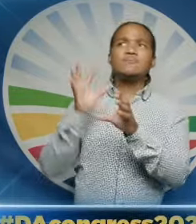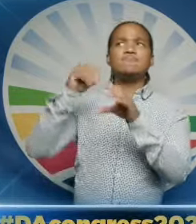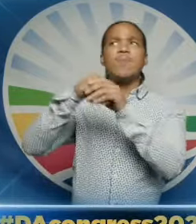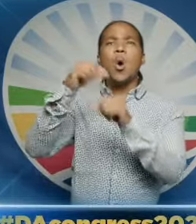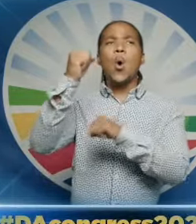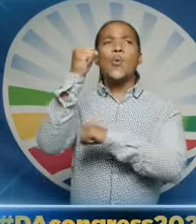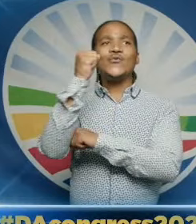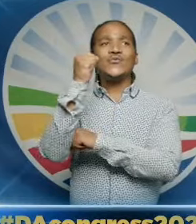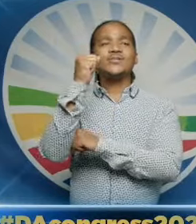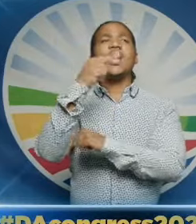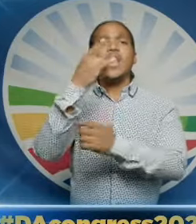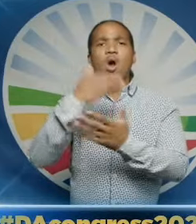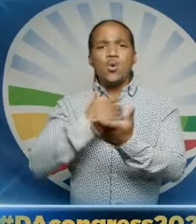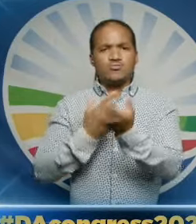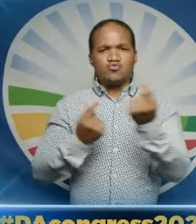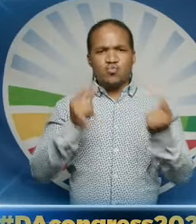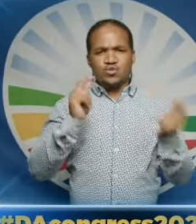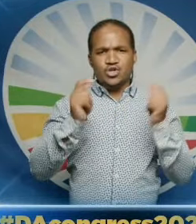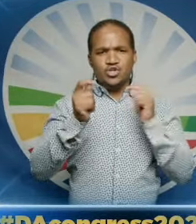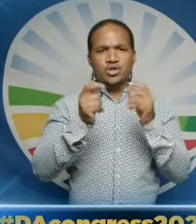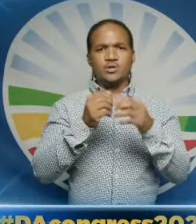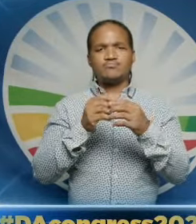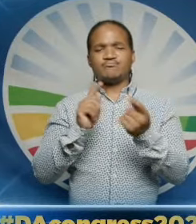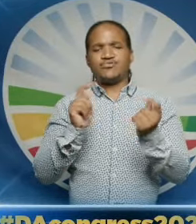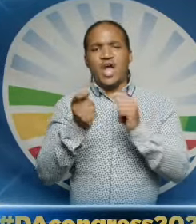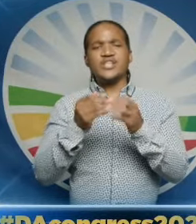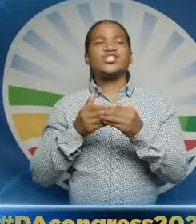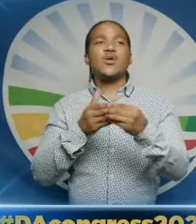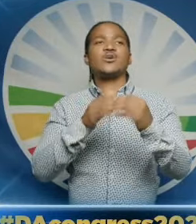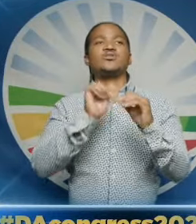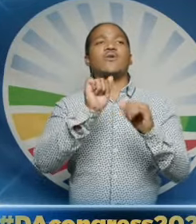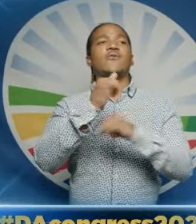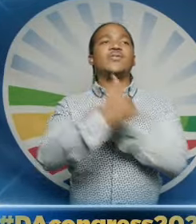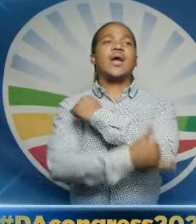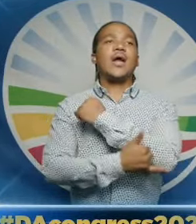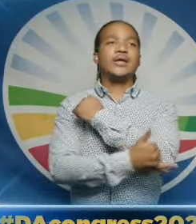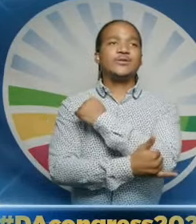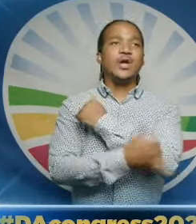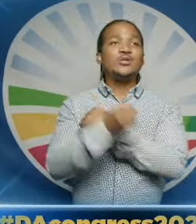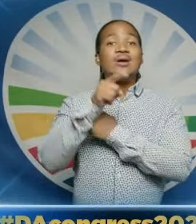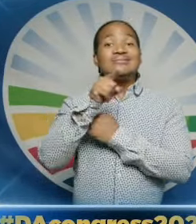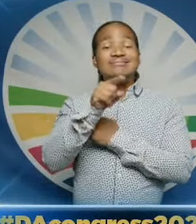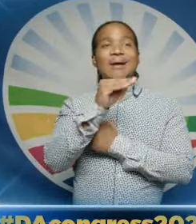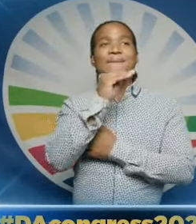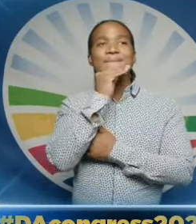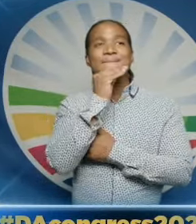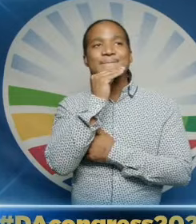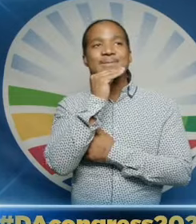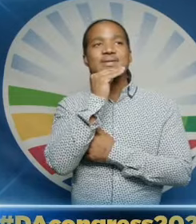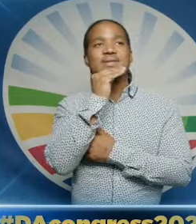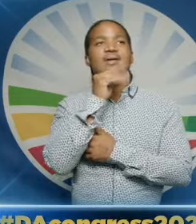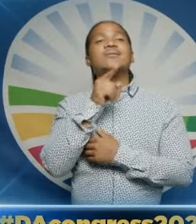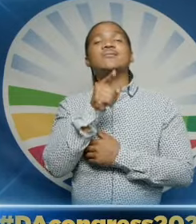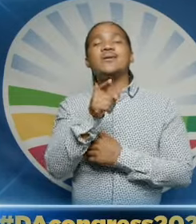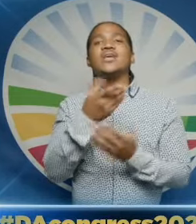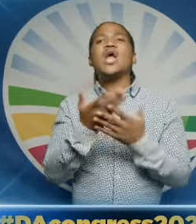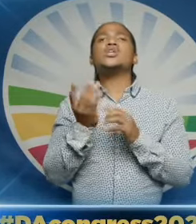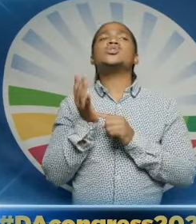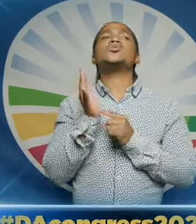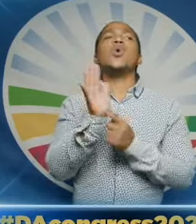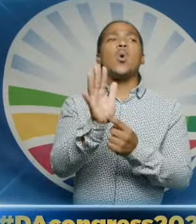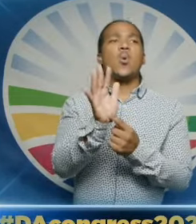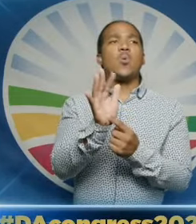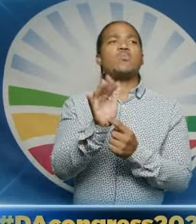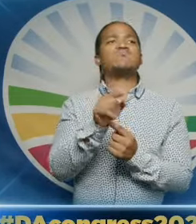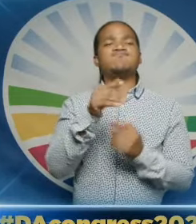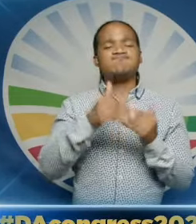direction, a new direction for the country. So I think there's a recognition of that, and I think it's reflected on the people